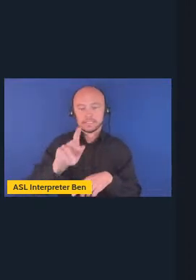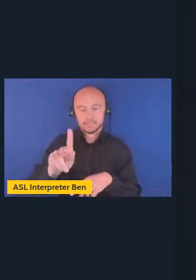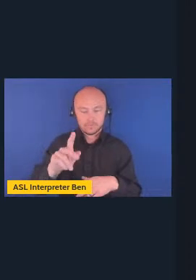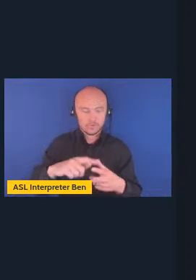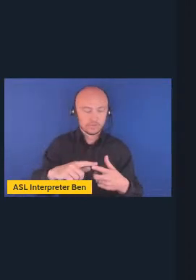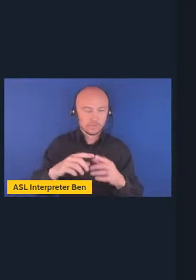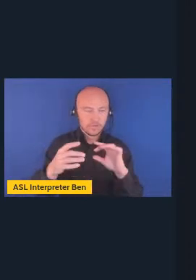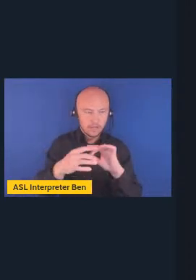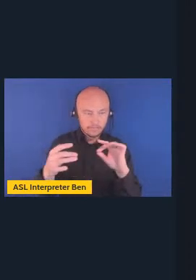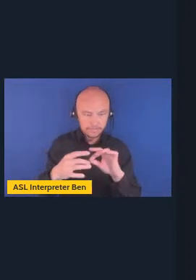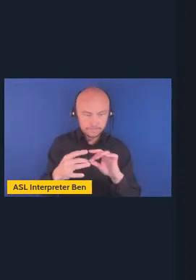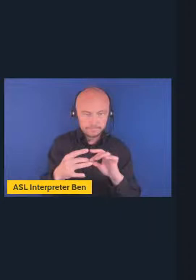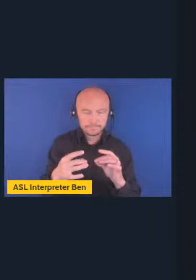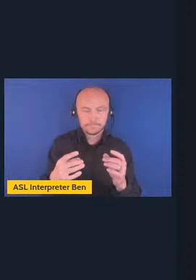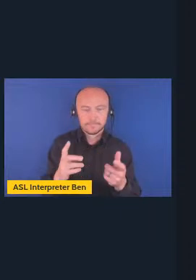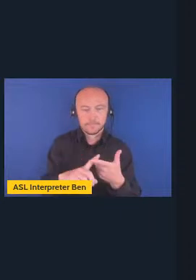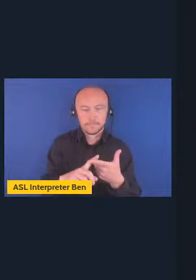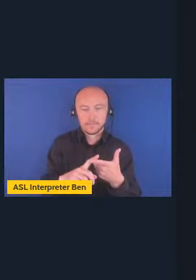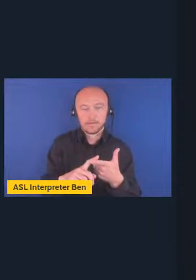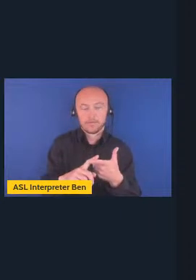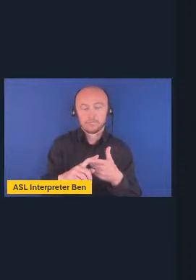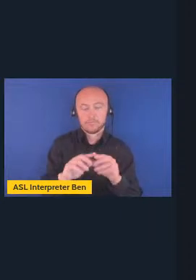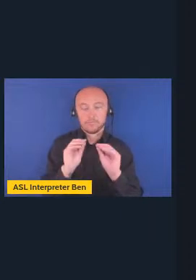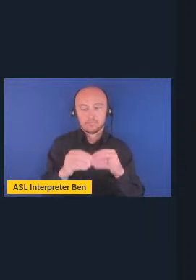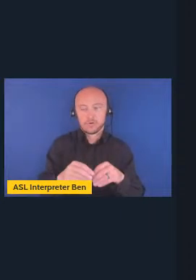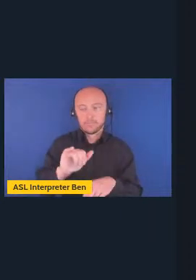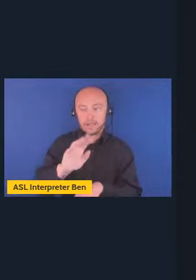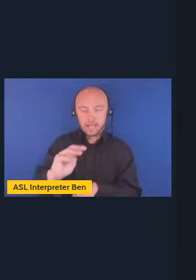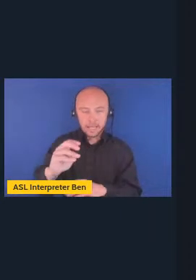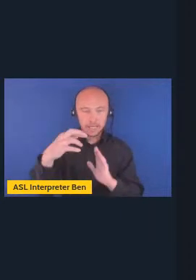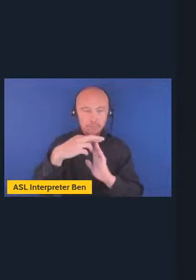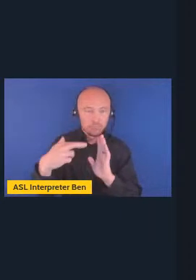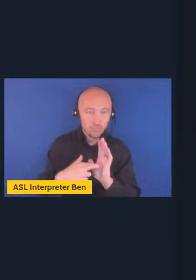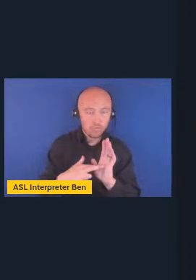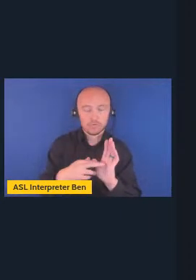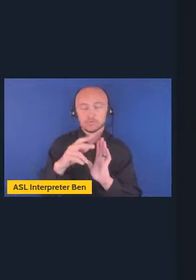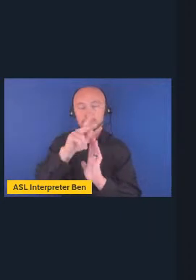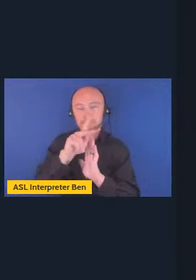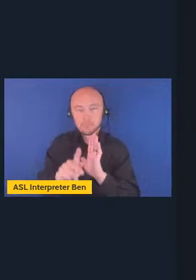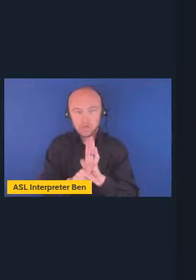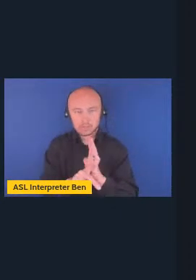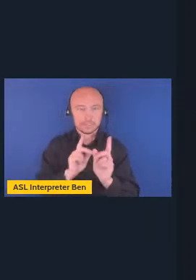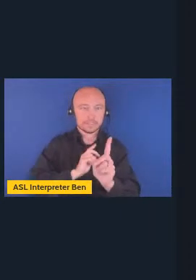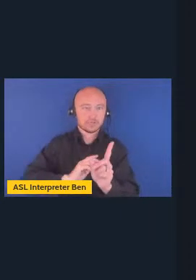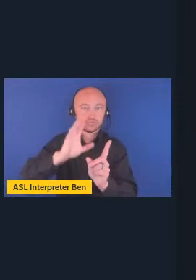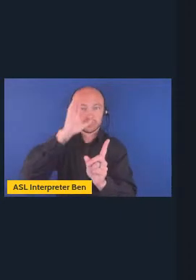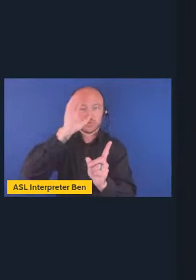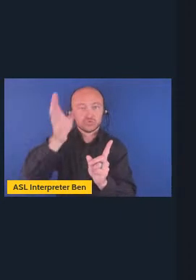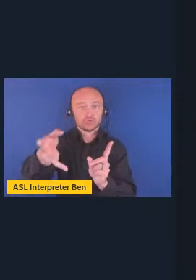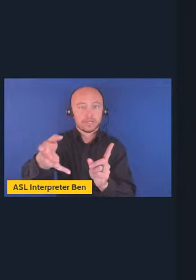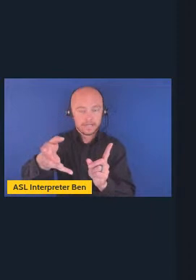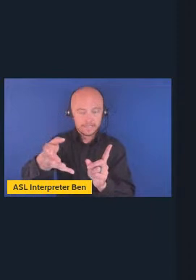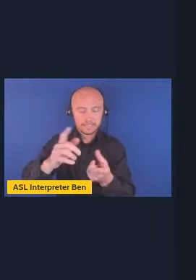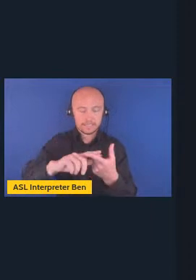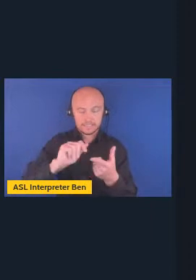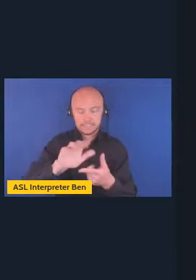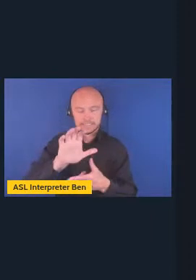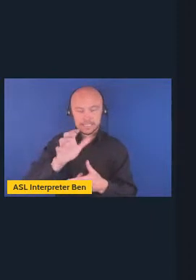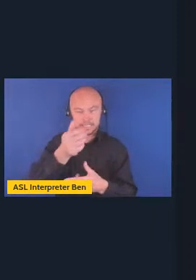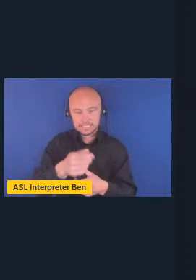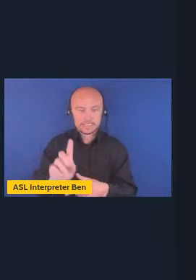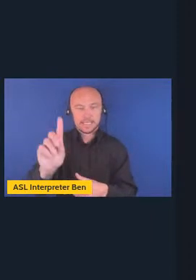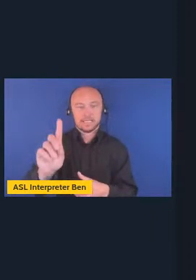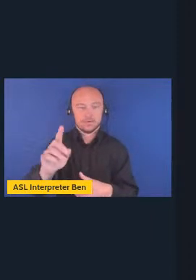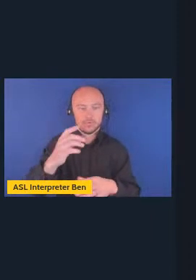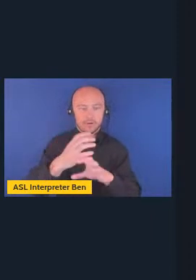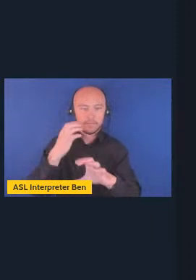It will prompt for IAM roles and policies which are required to create ECS Anywhere